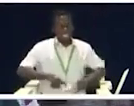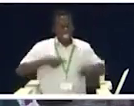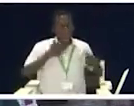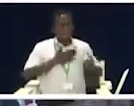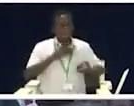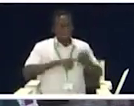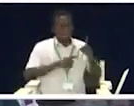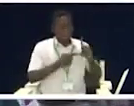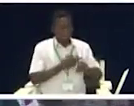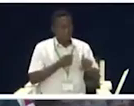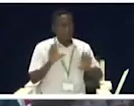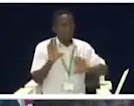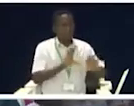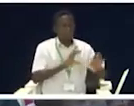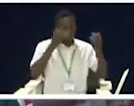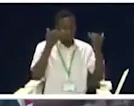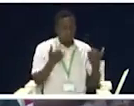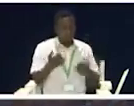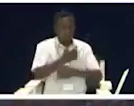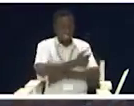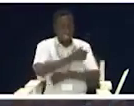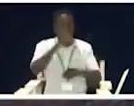in the name of Jesus.